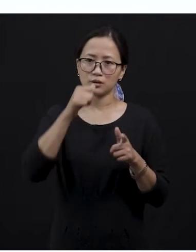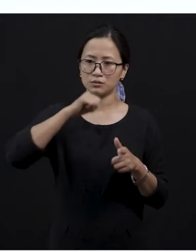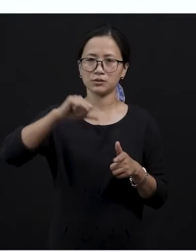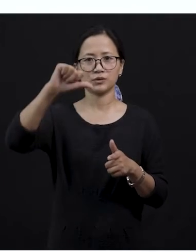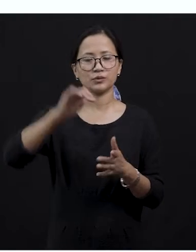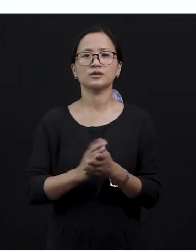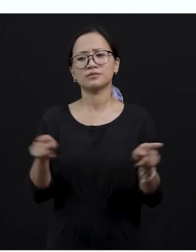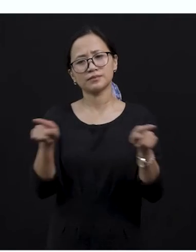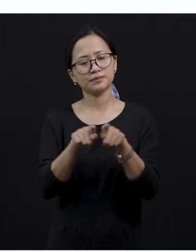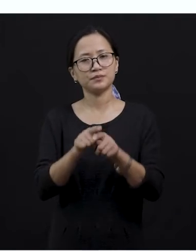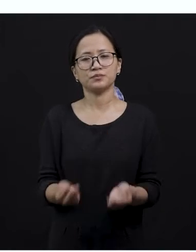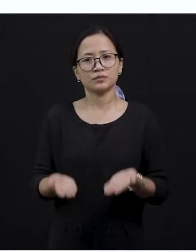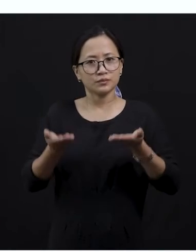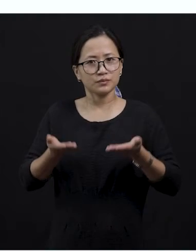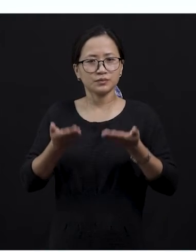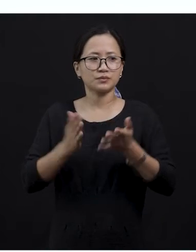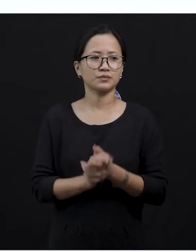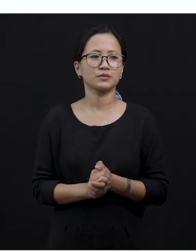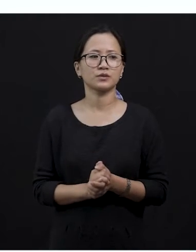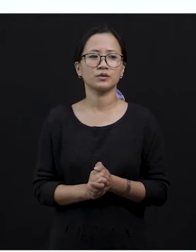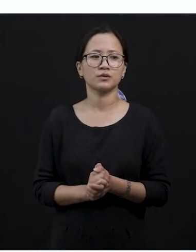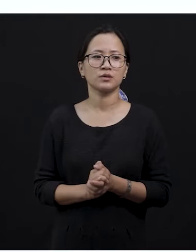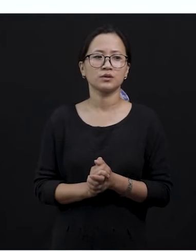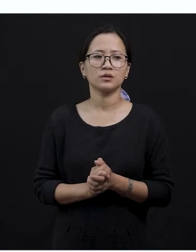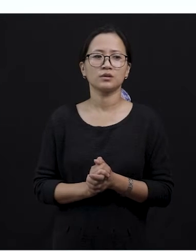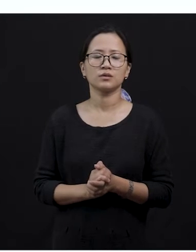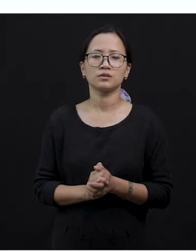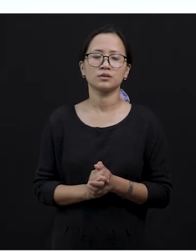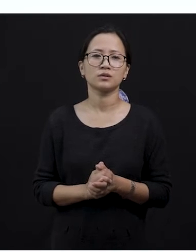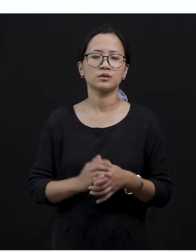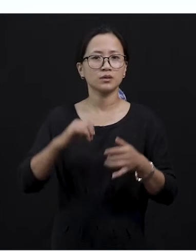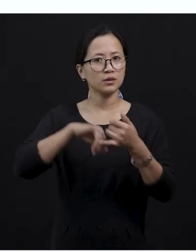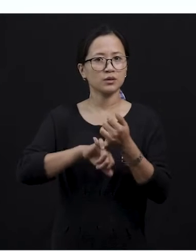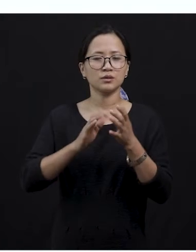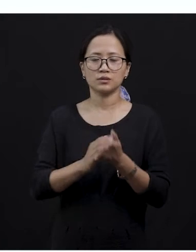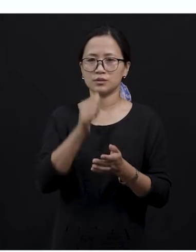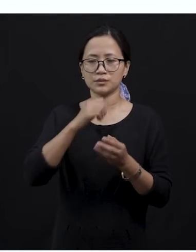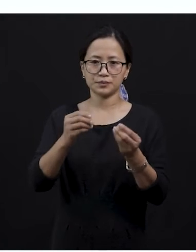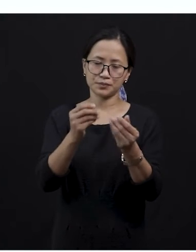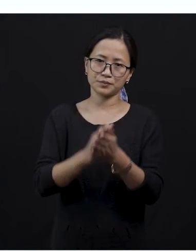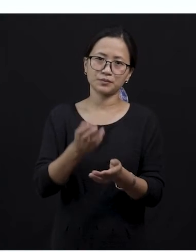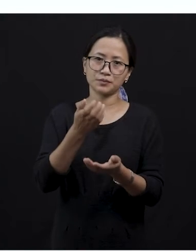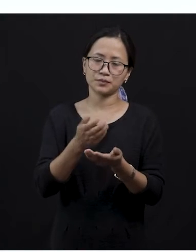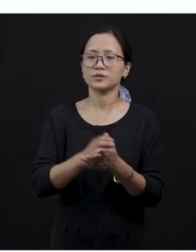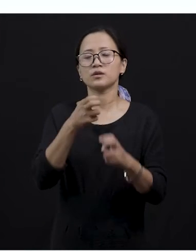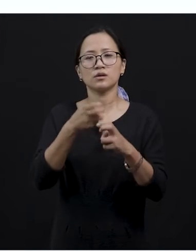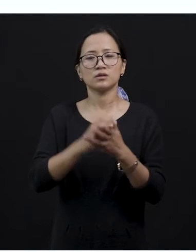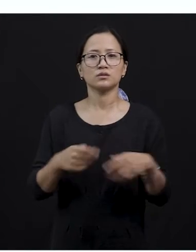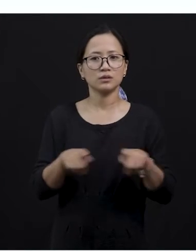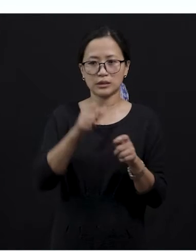So from the activity, we know that solids, liquids, and gases